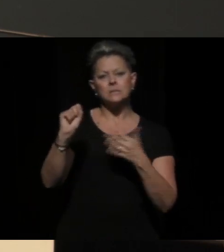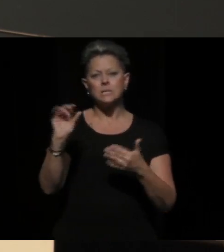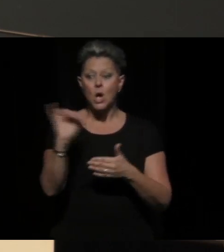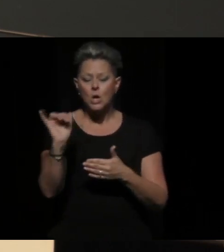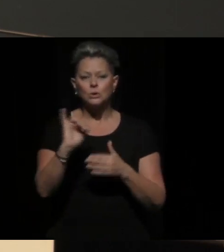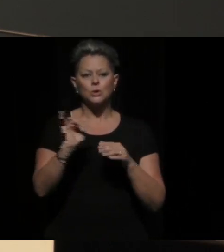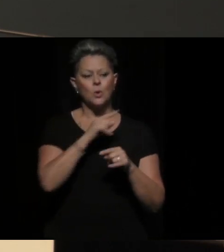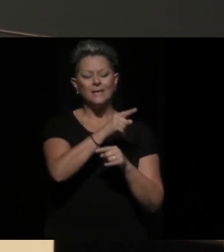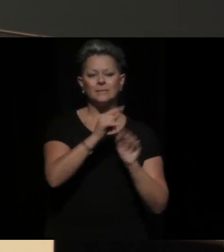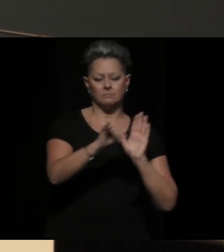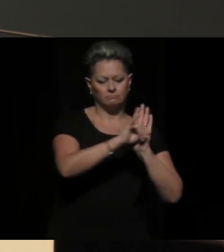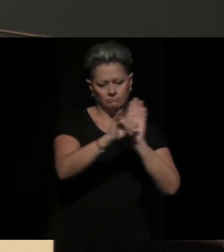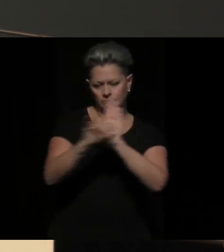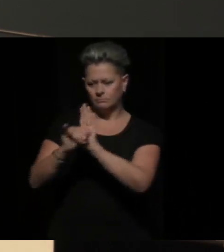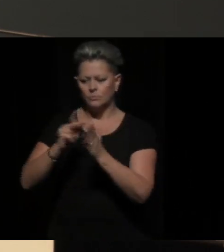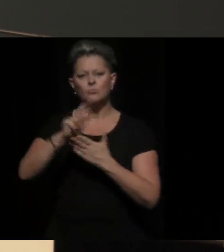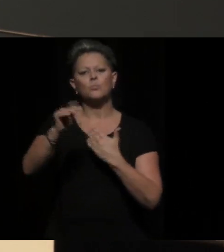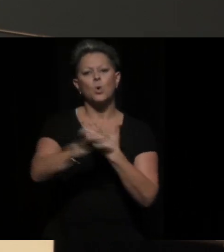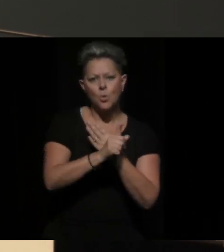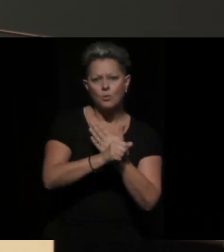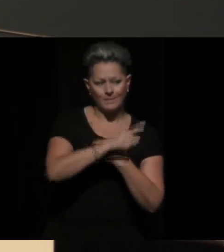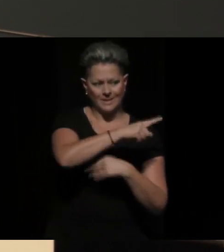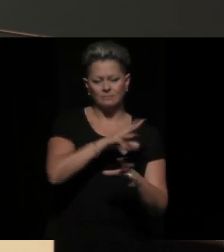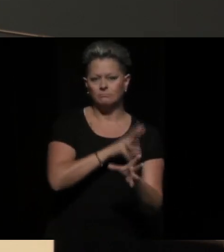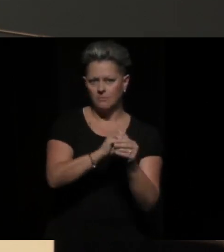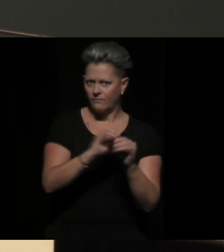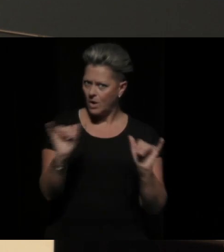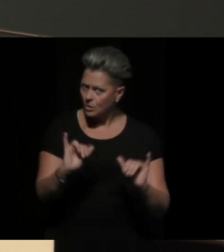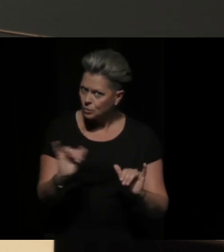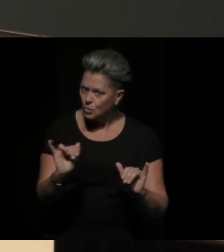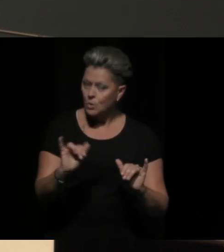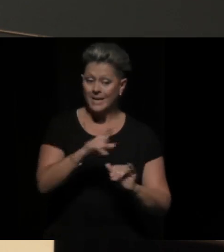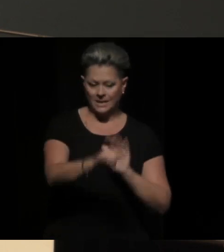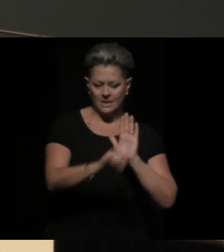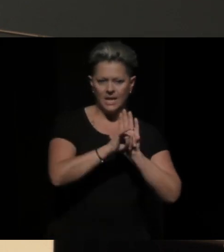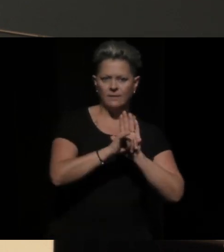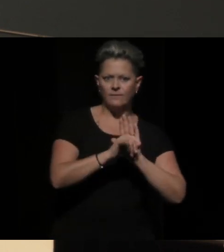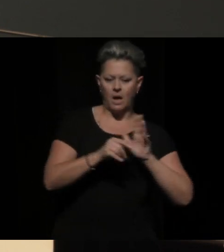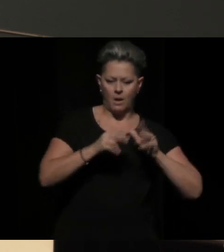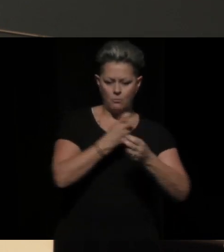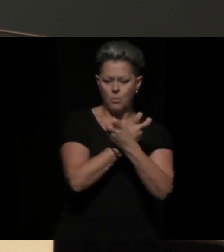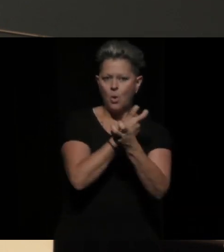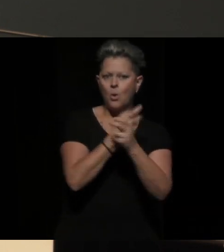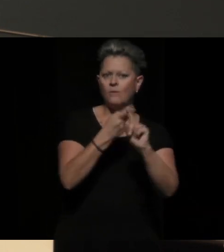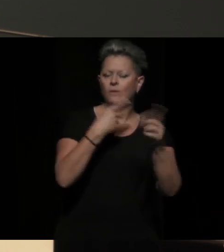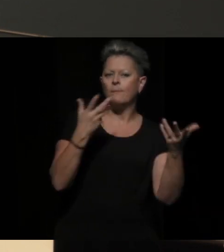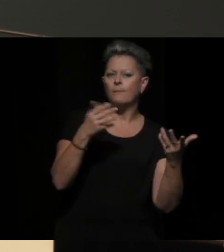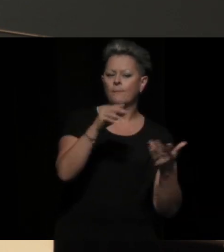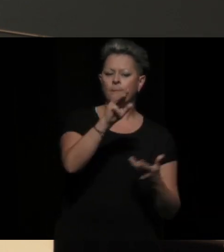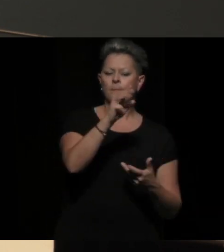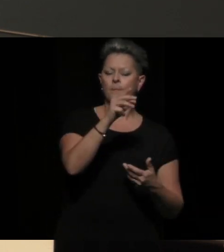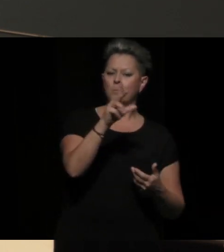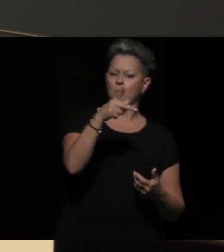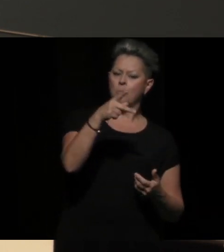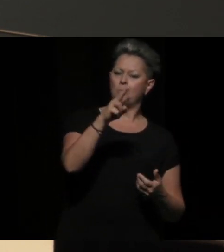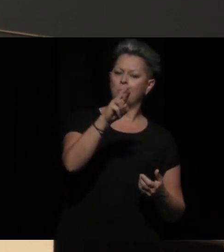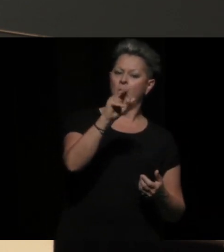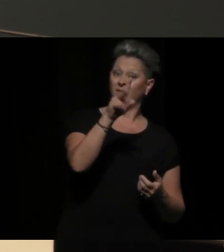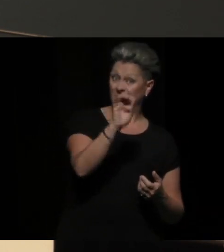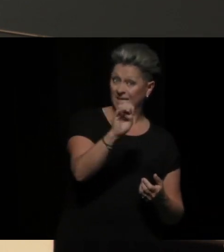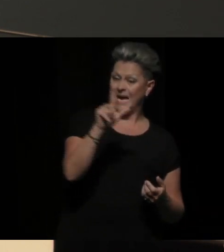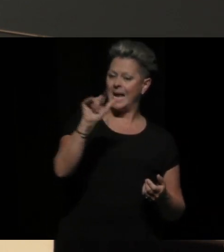Identification Program in identifying the remains of Private Lambert, who gave his life in service during the First World